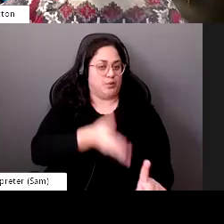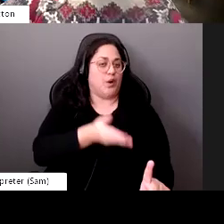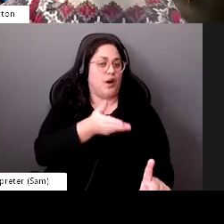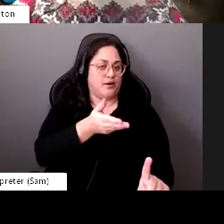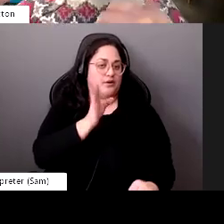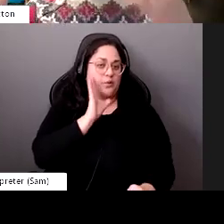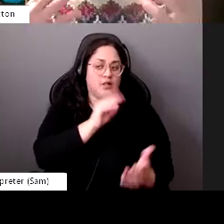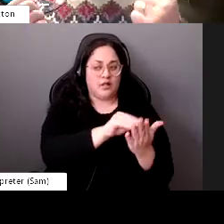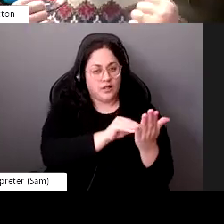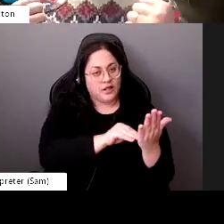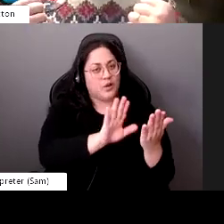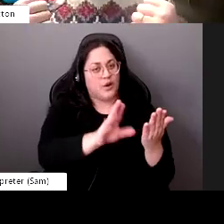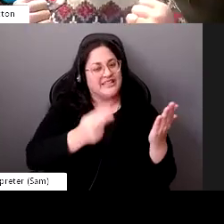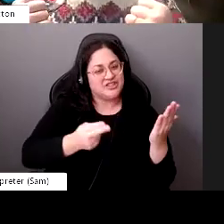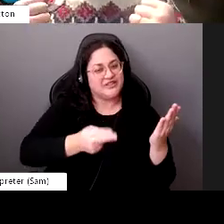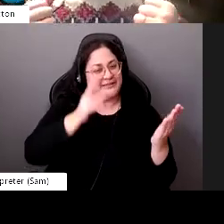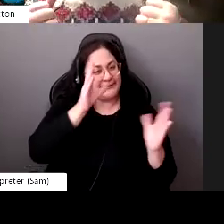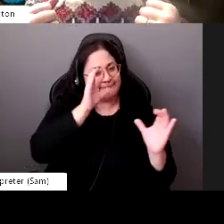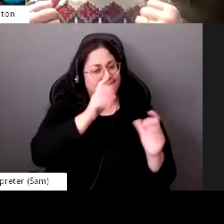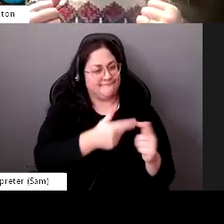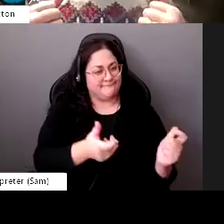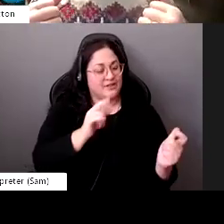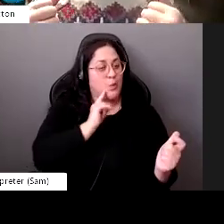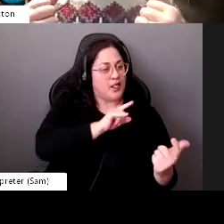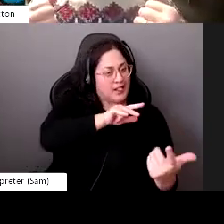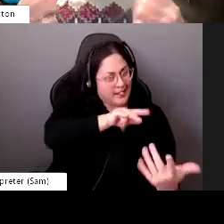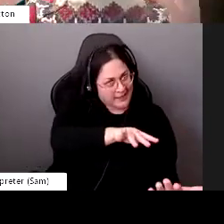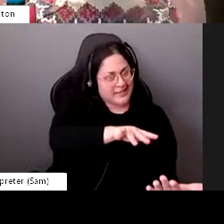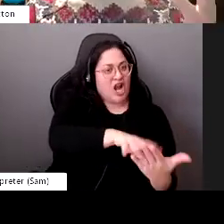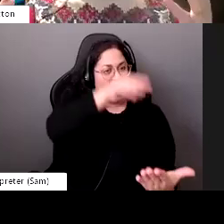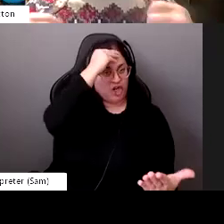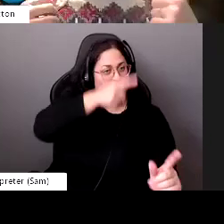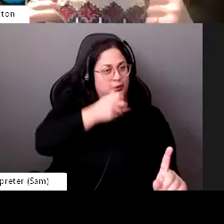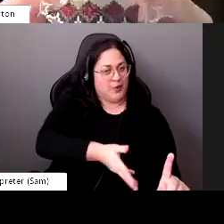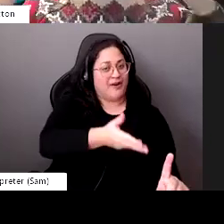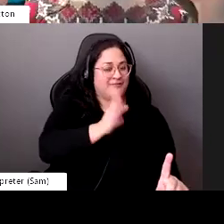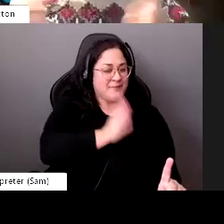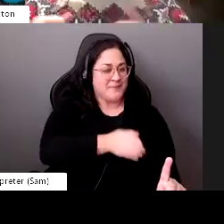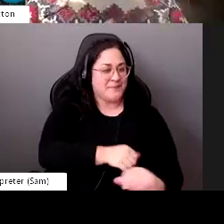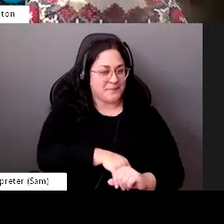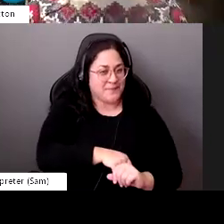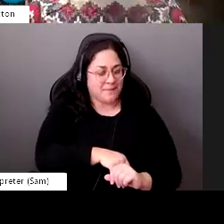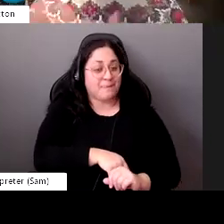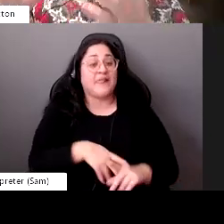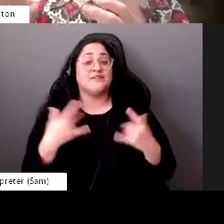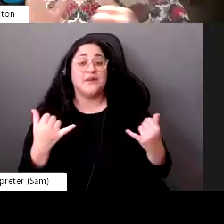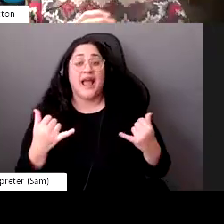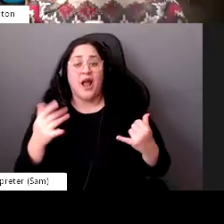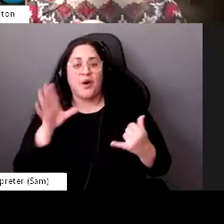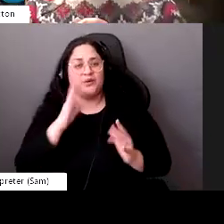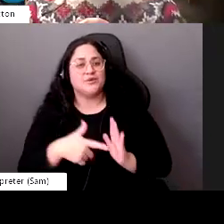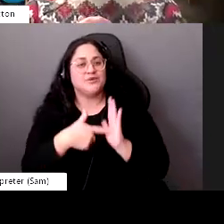about that so much. So let's try and do a little bit quick comparison. So we're going to talk about doing a trip to Italy. So I'm planning a trip to Italy, I